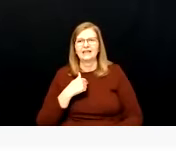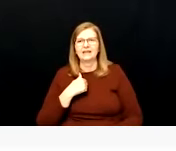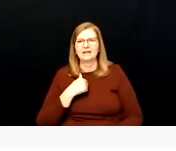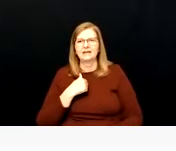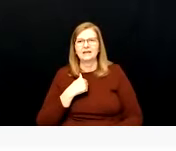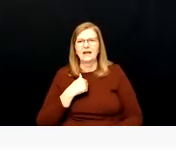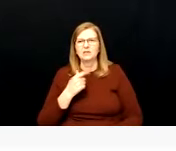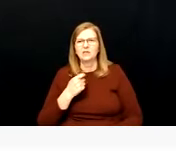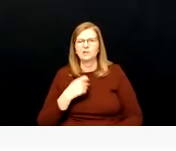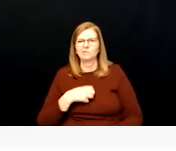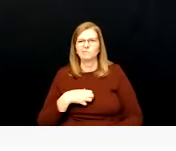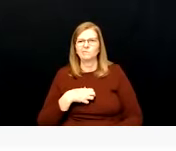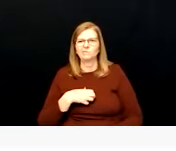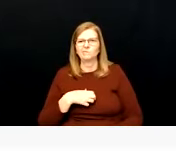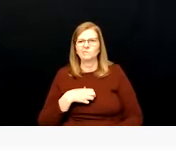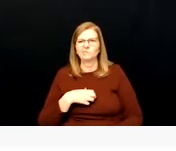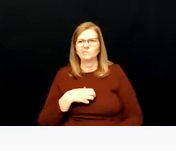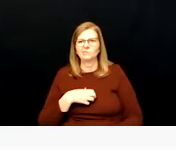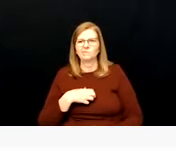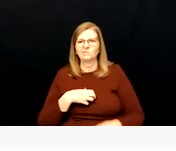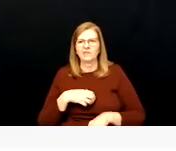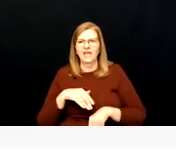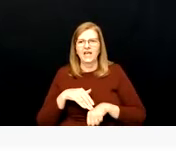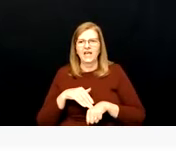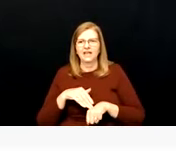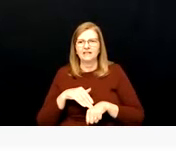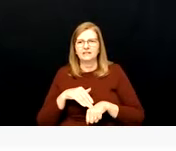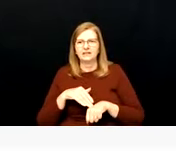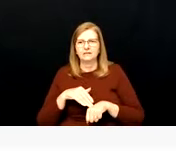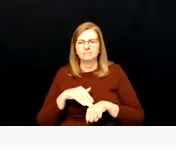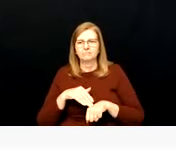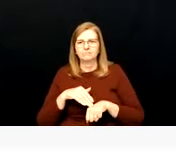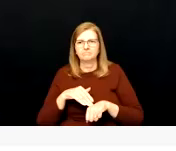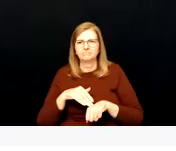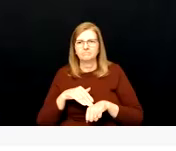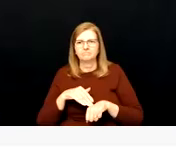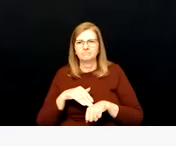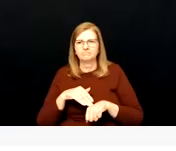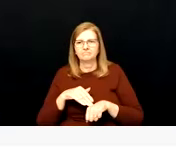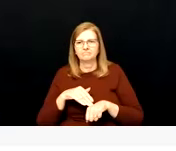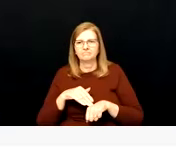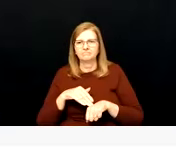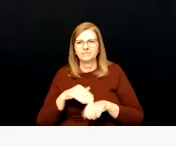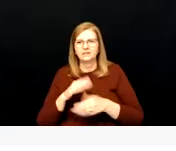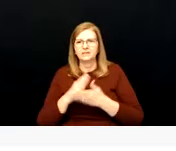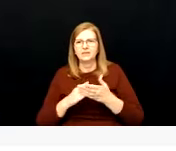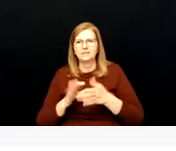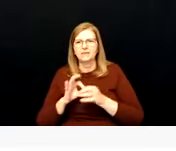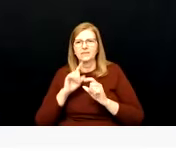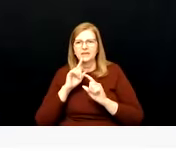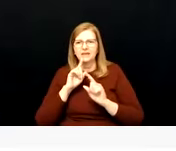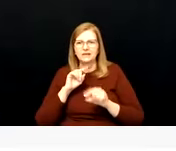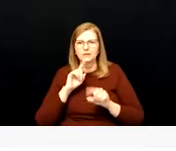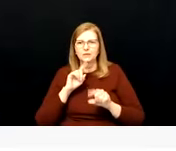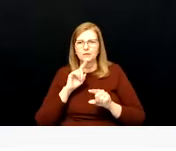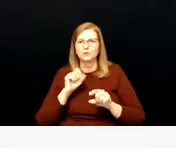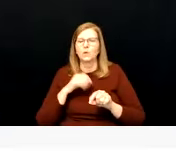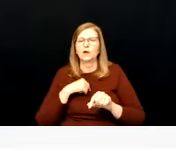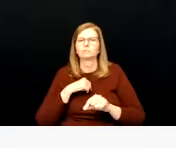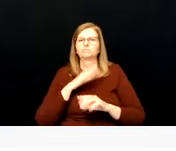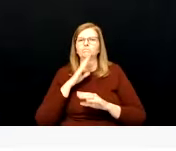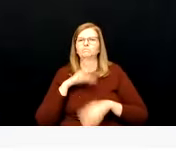little perturbed at um, some of the answers I was hearing and stuff. So I was kind